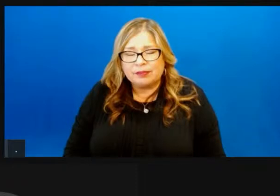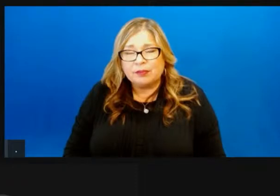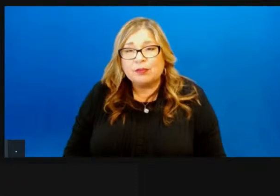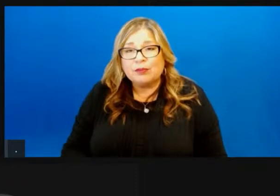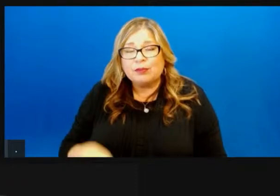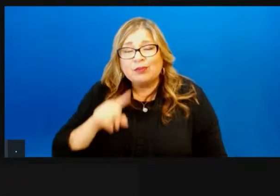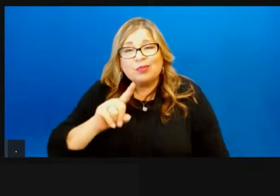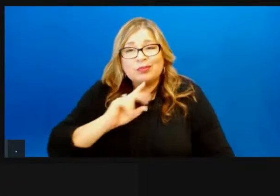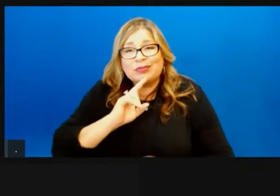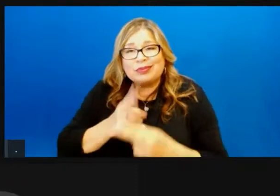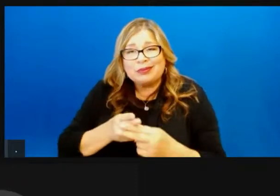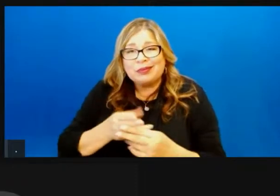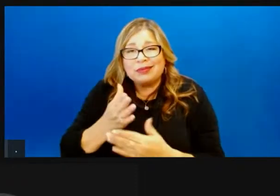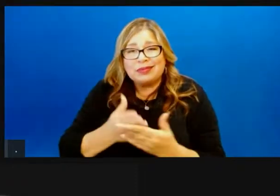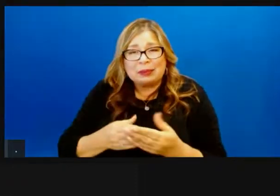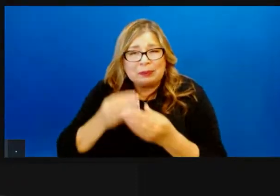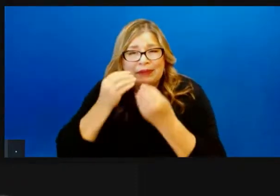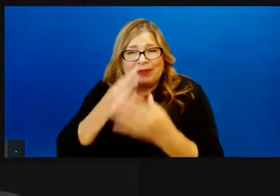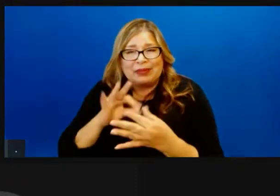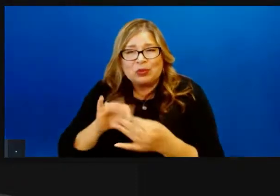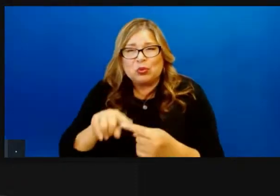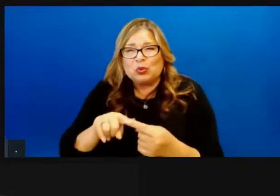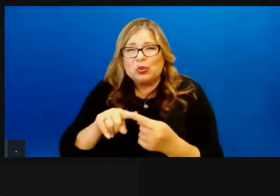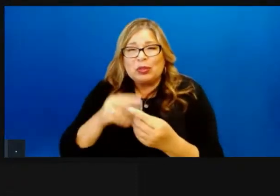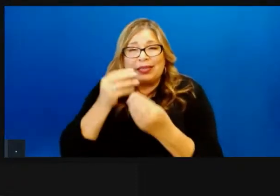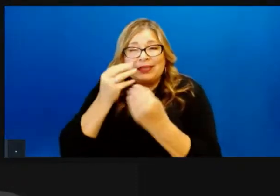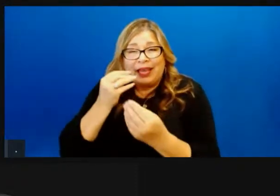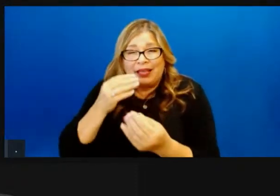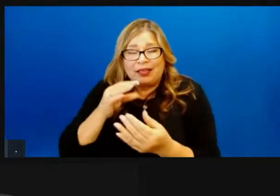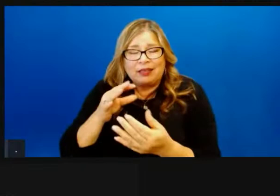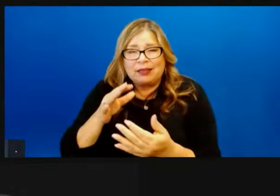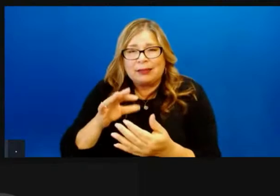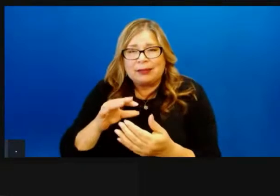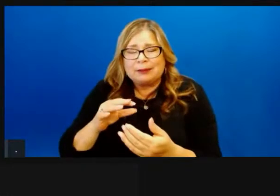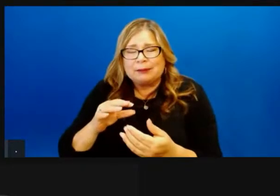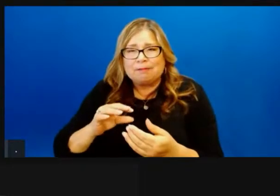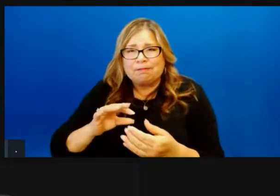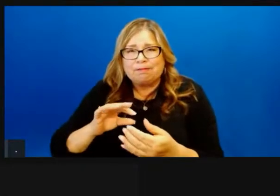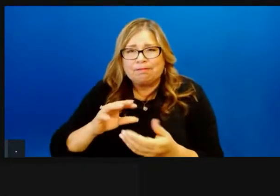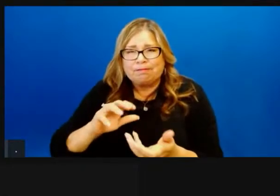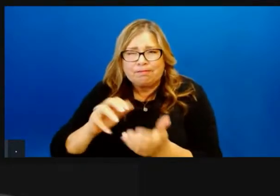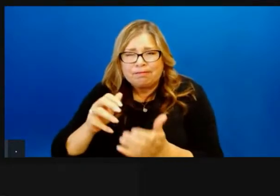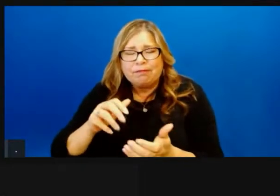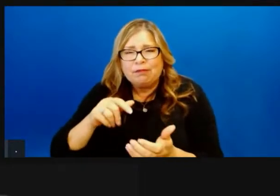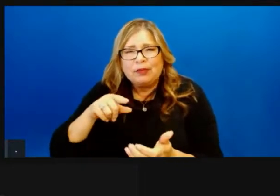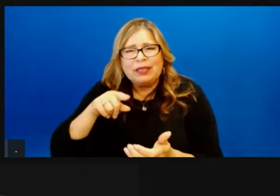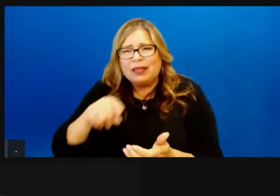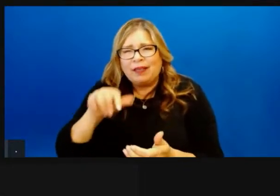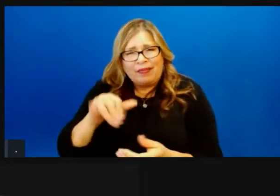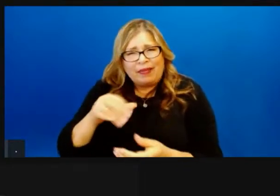a clear connection between statewide mask mandates and outbreaks.